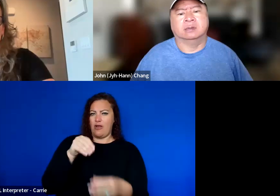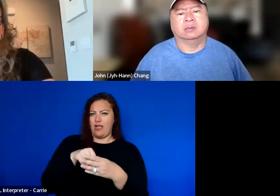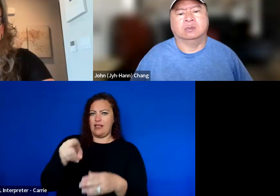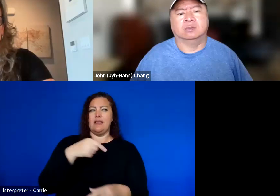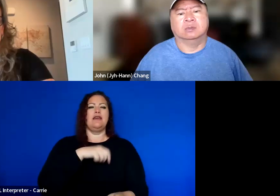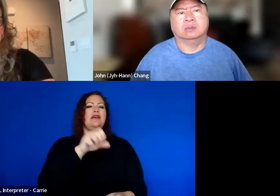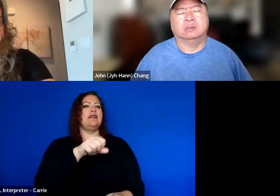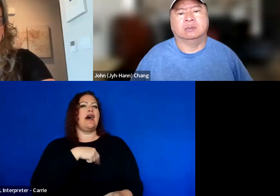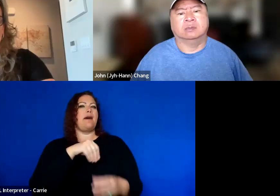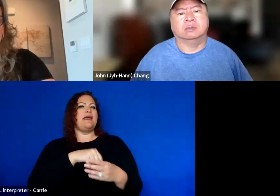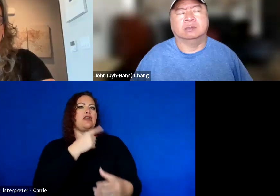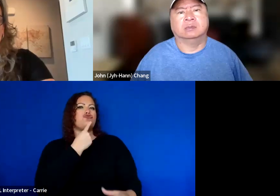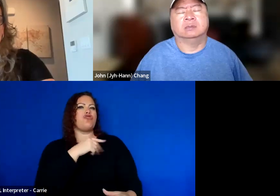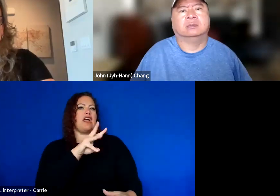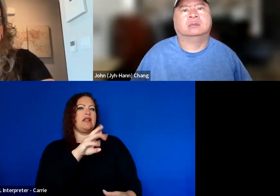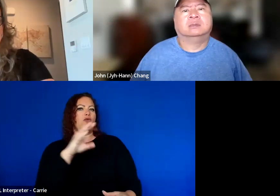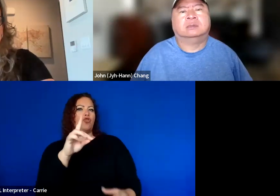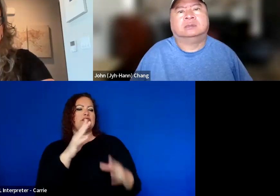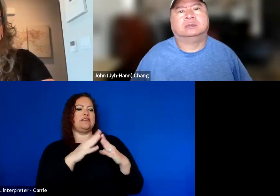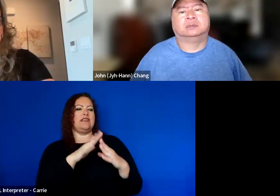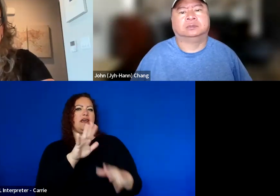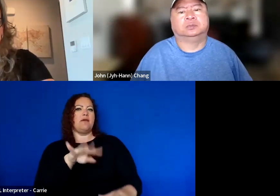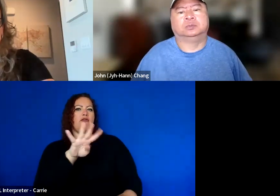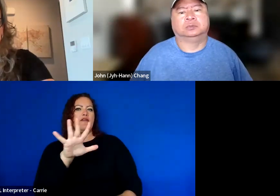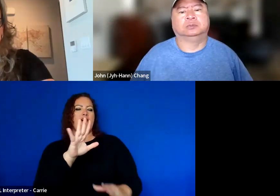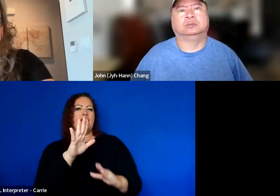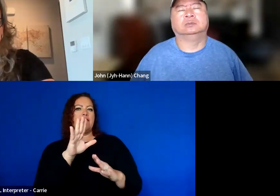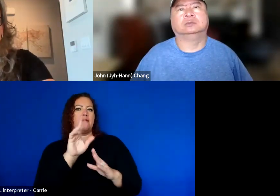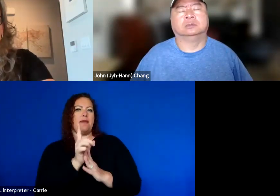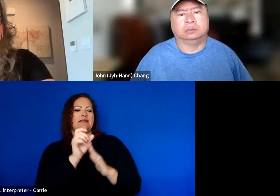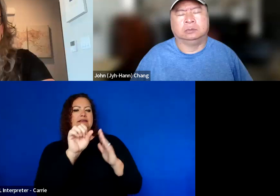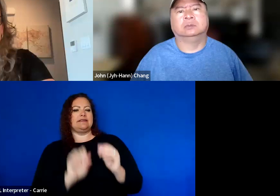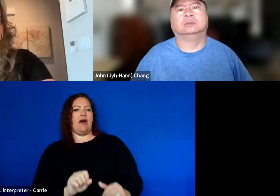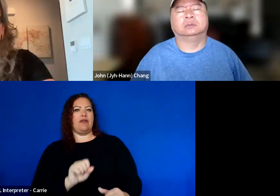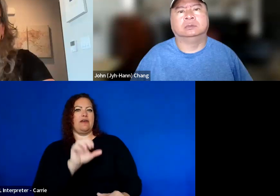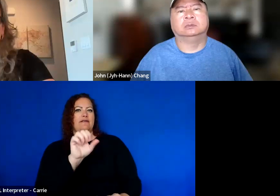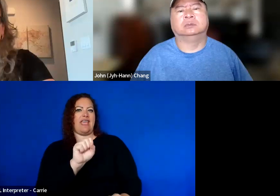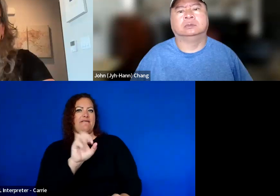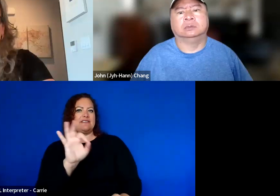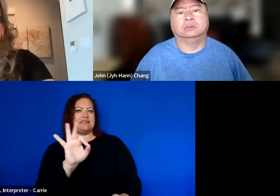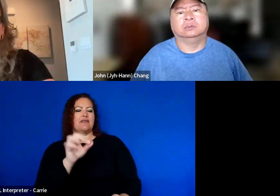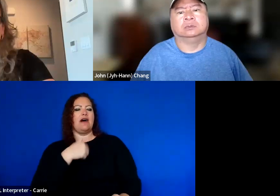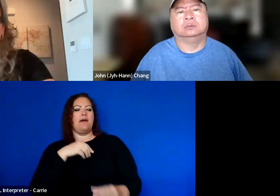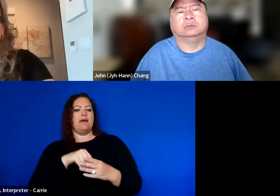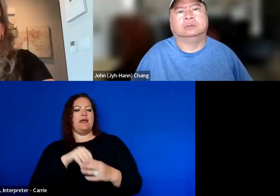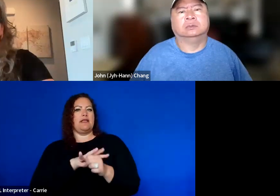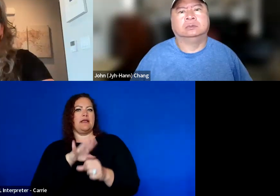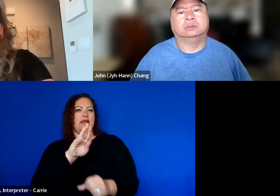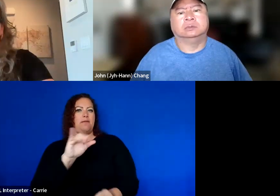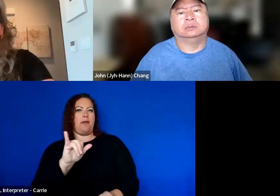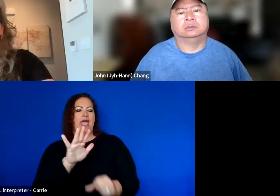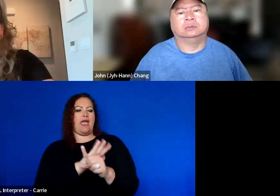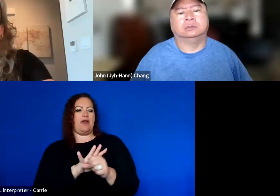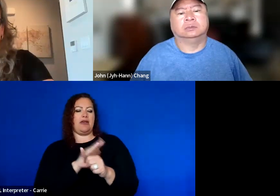in Redwood City, which is about 45 minutes south of San Francisco. So I'm in the Bay Area, and there's a lot of